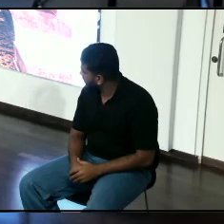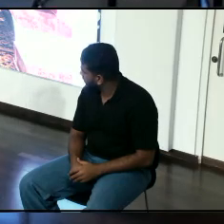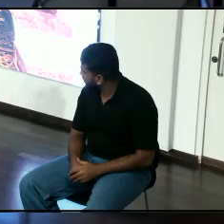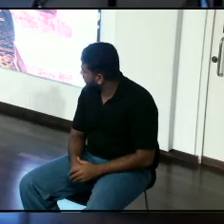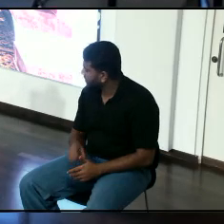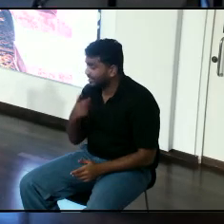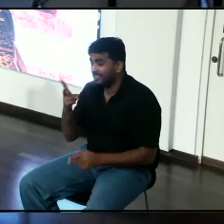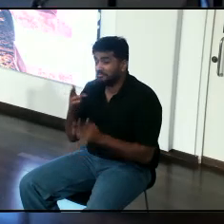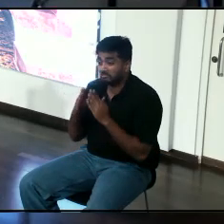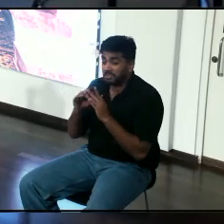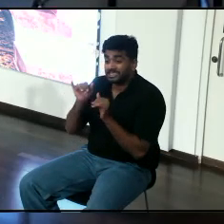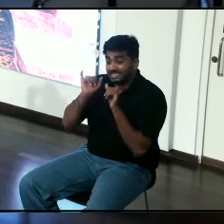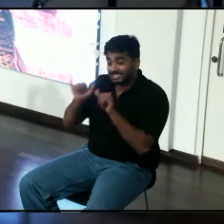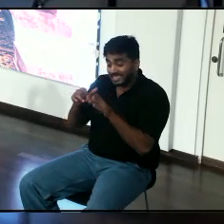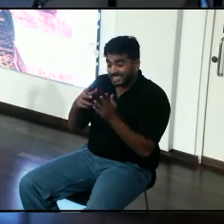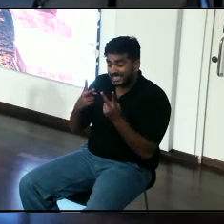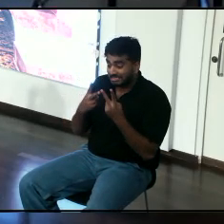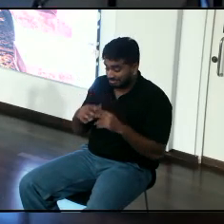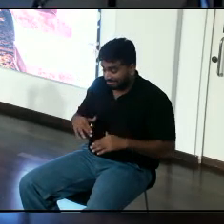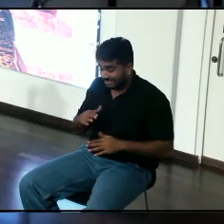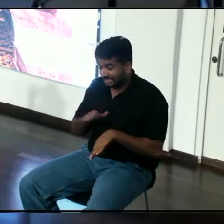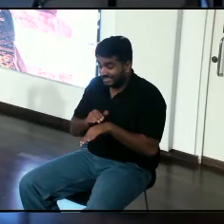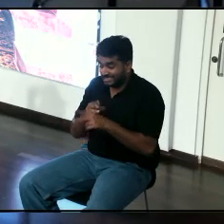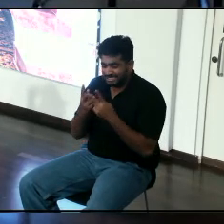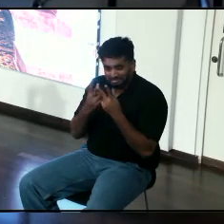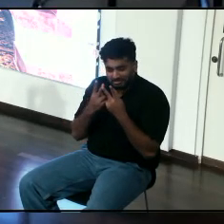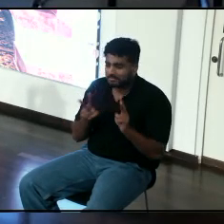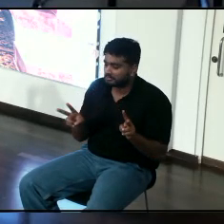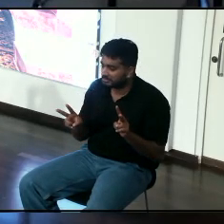different experience. But